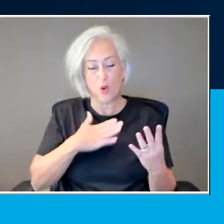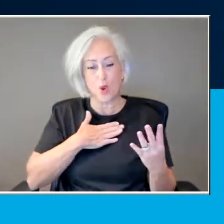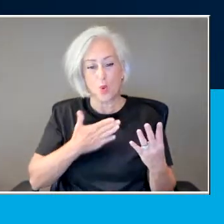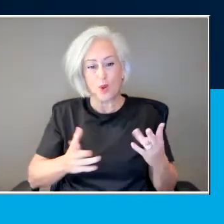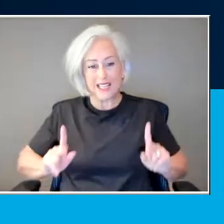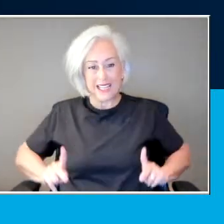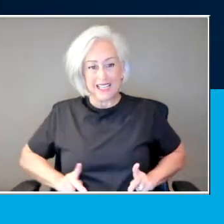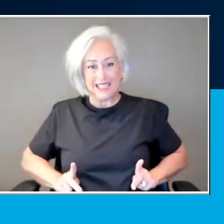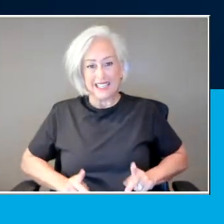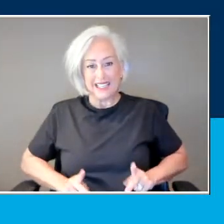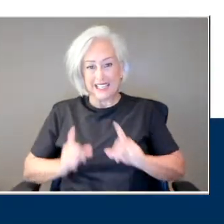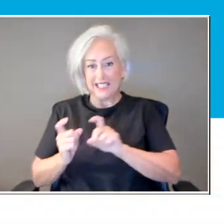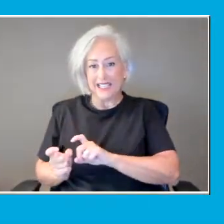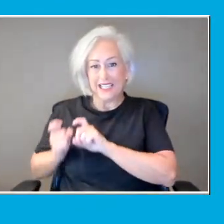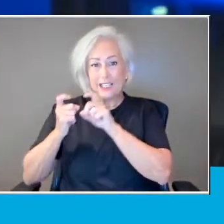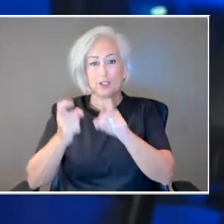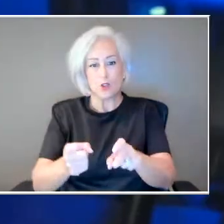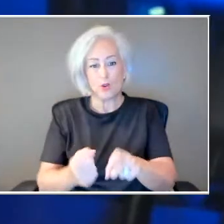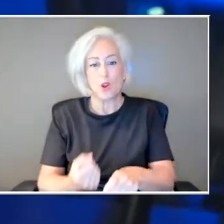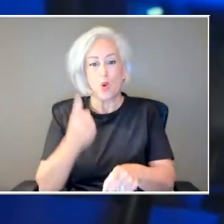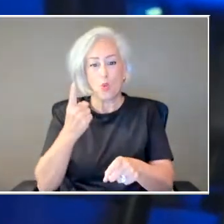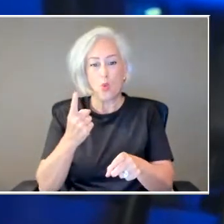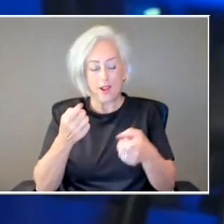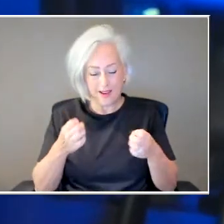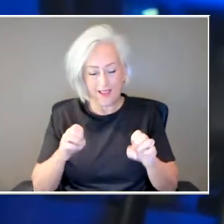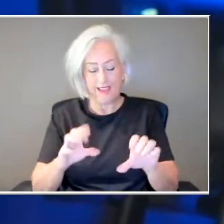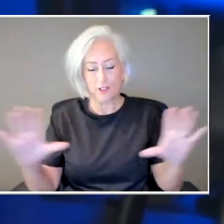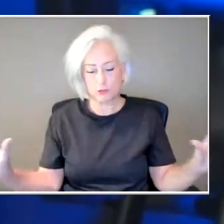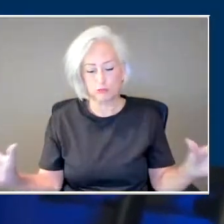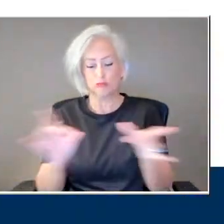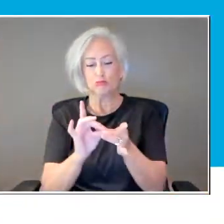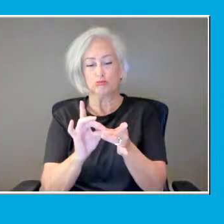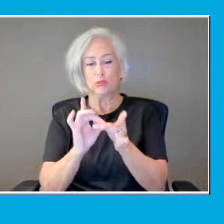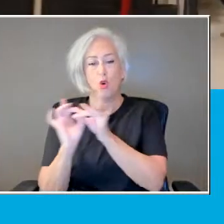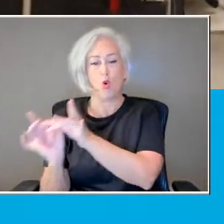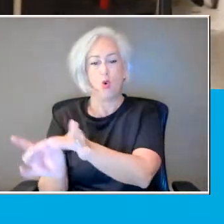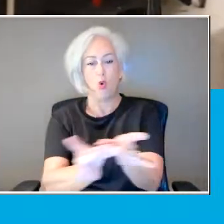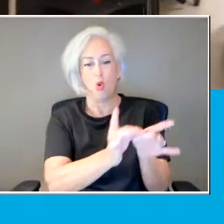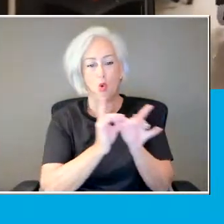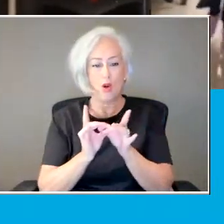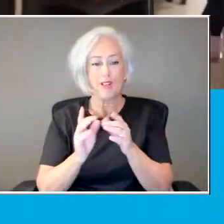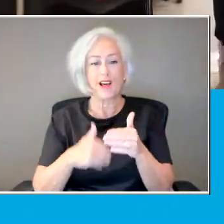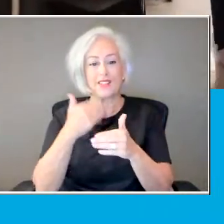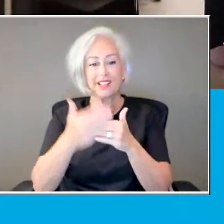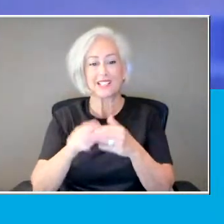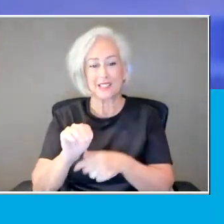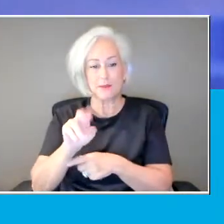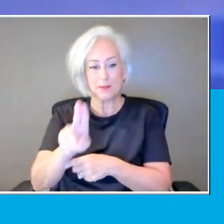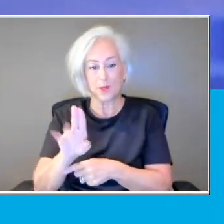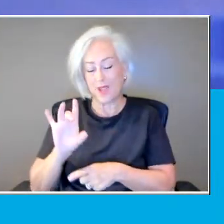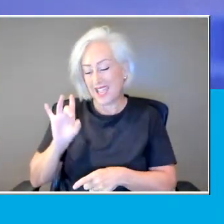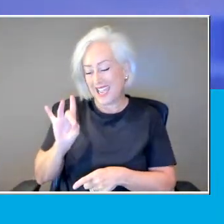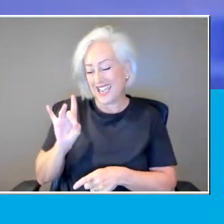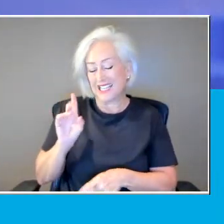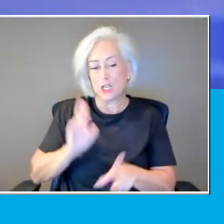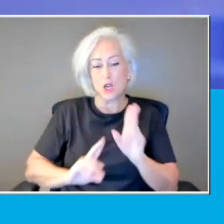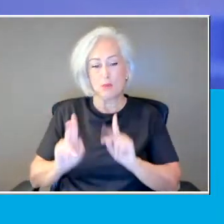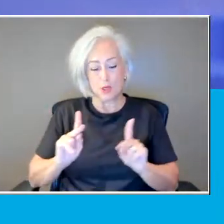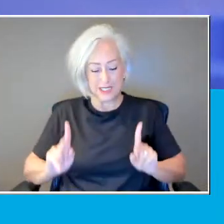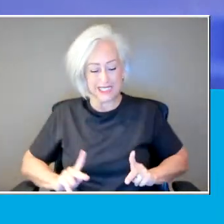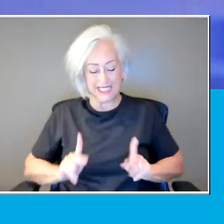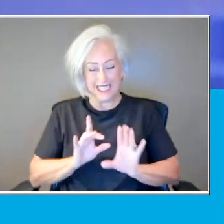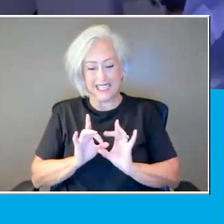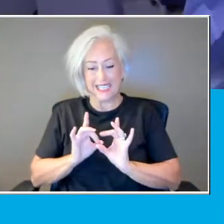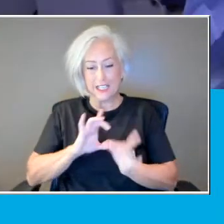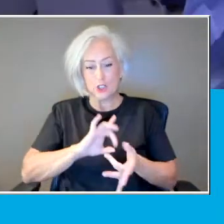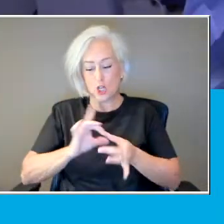giant effort to connect them all. I'm Jessica Lovell on the next Morning Medical Update. An 8-person kidney chain. Meet the altruistic donor